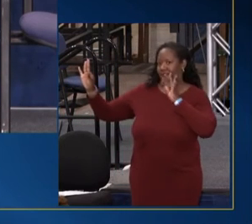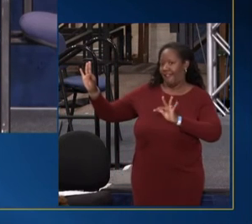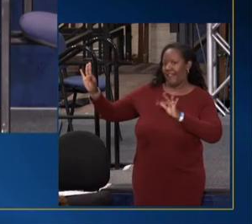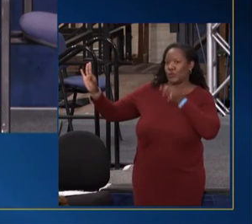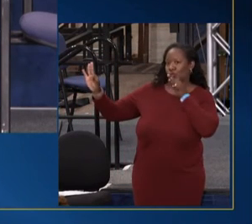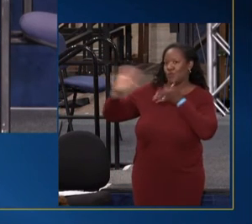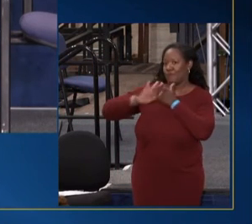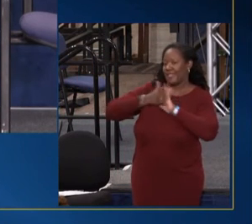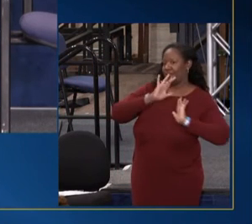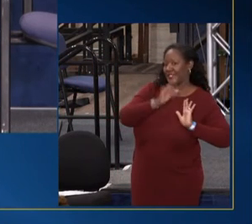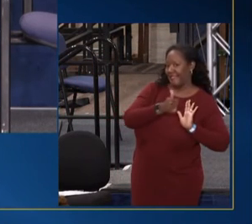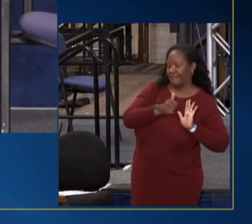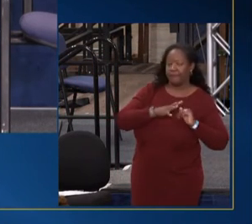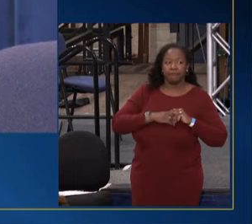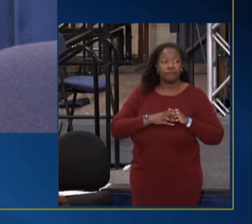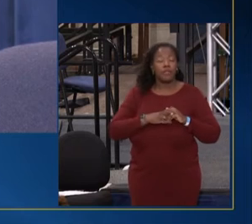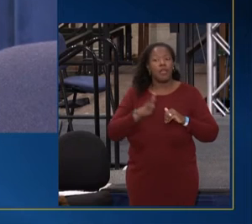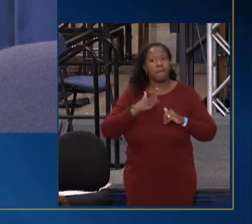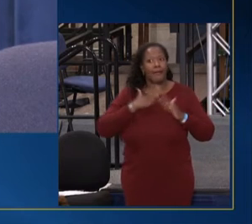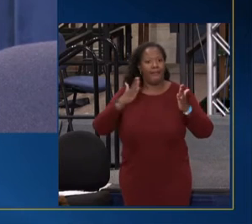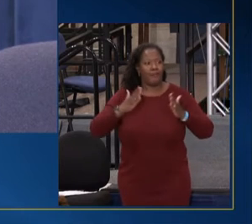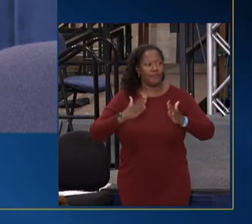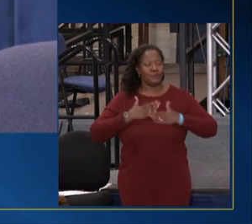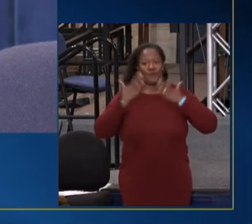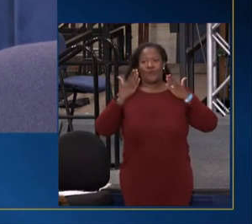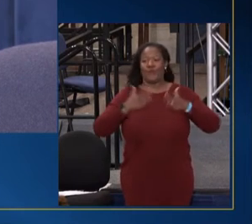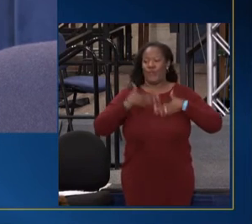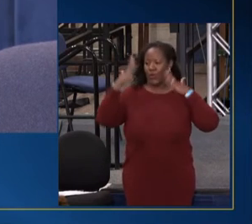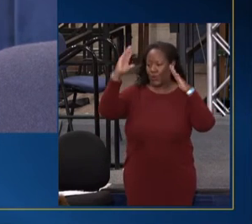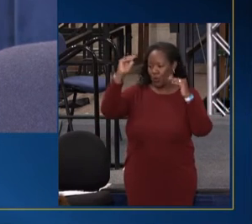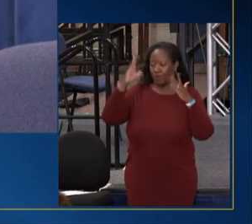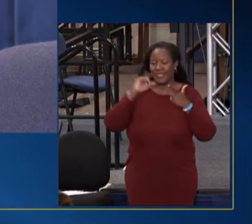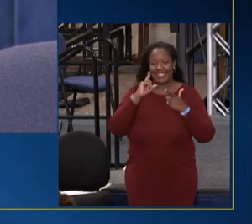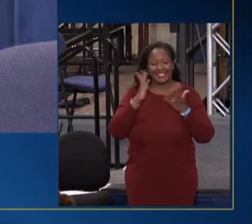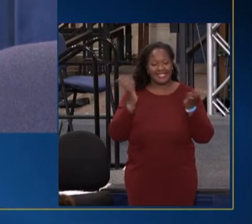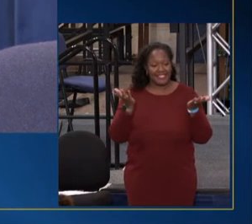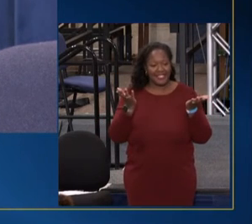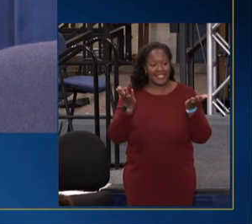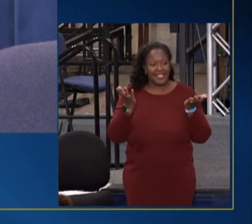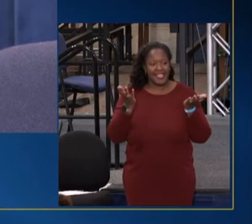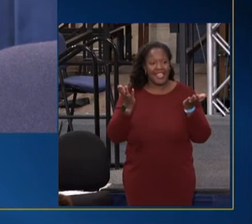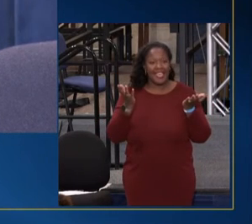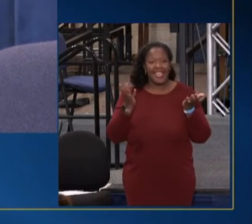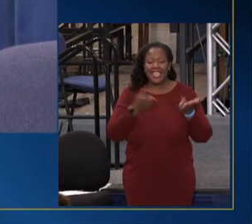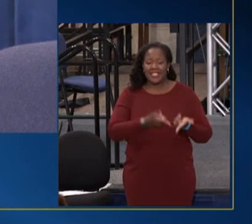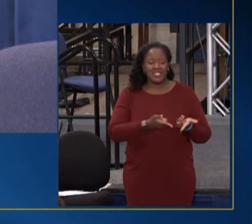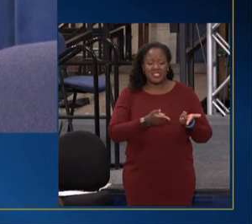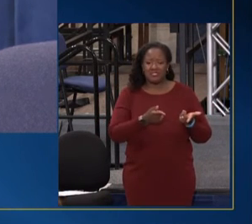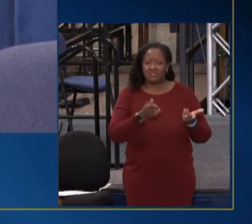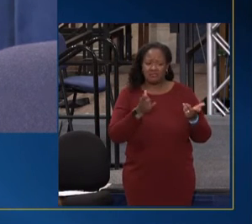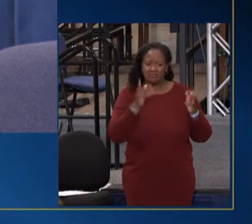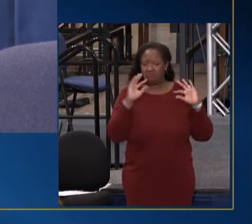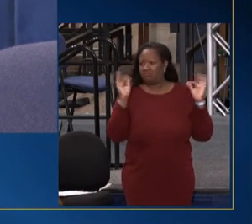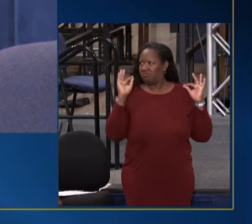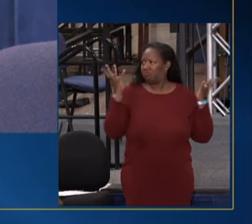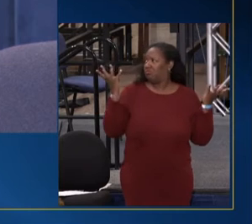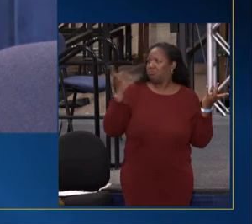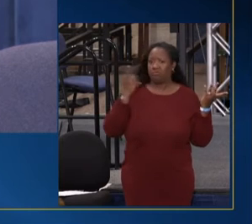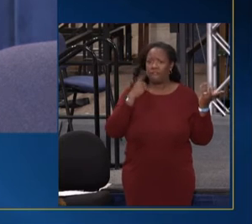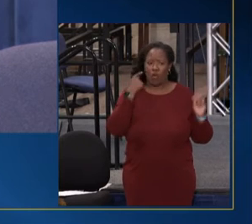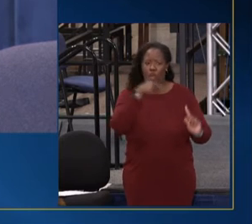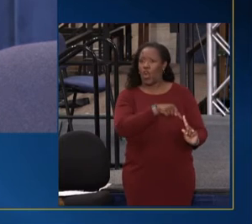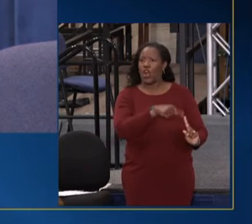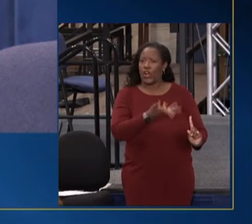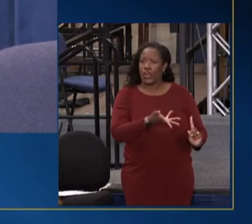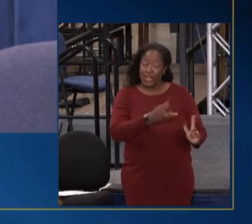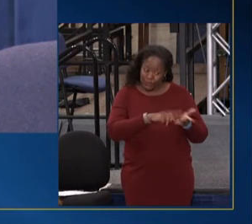and hope is that, you know, it's such a non thing to her, which really I think means